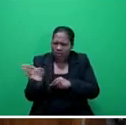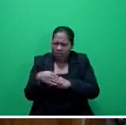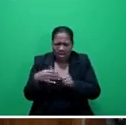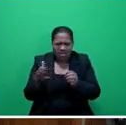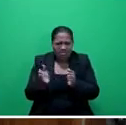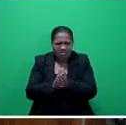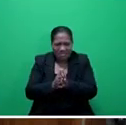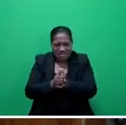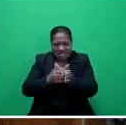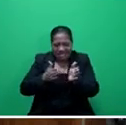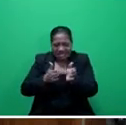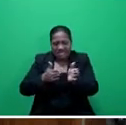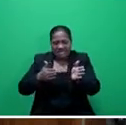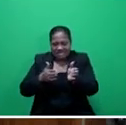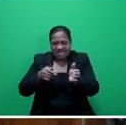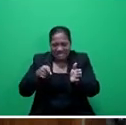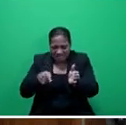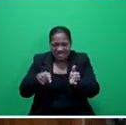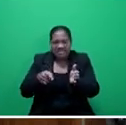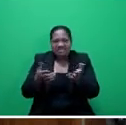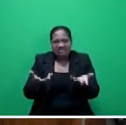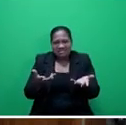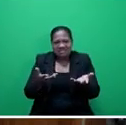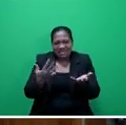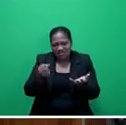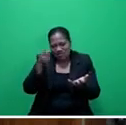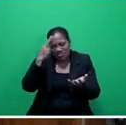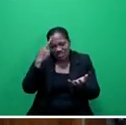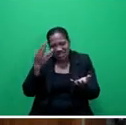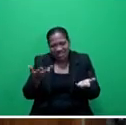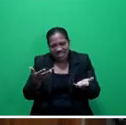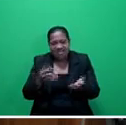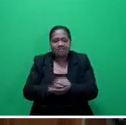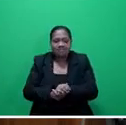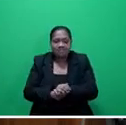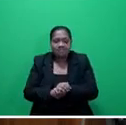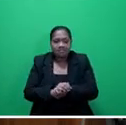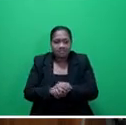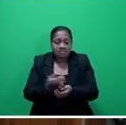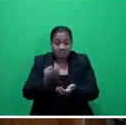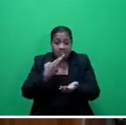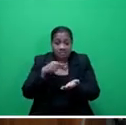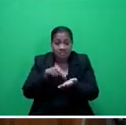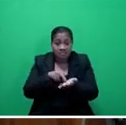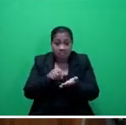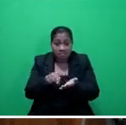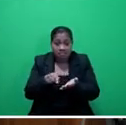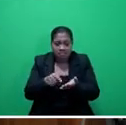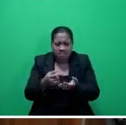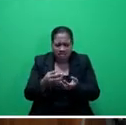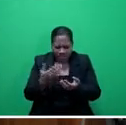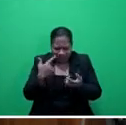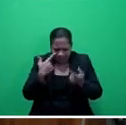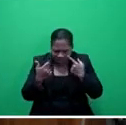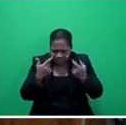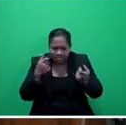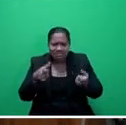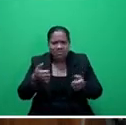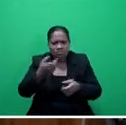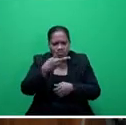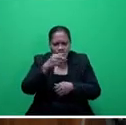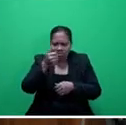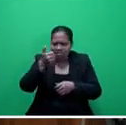and the timely submission of this report back to the Parliament. The bipartisan report summarizes the audit finding of the 16 audit